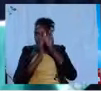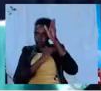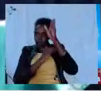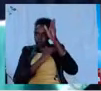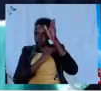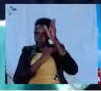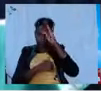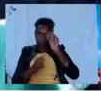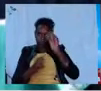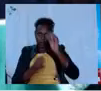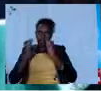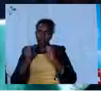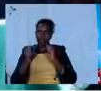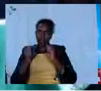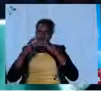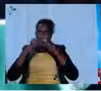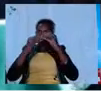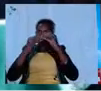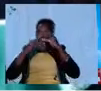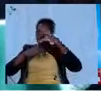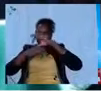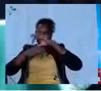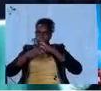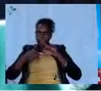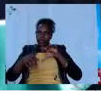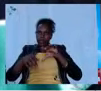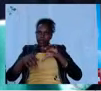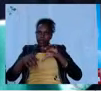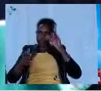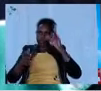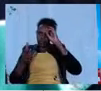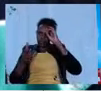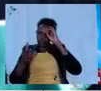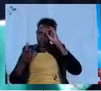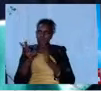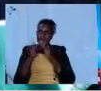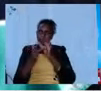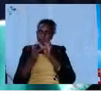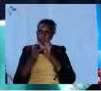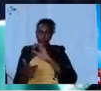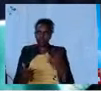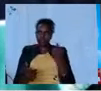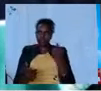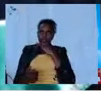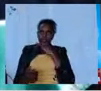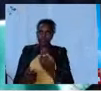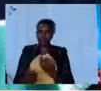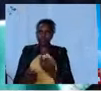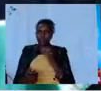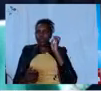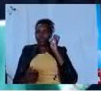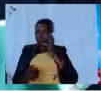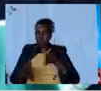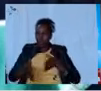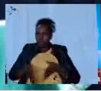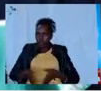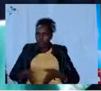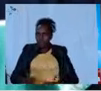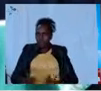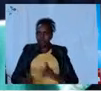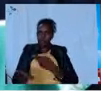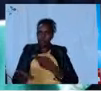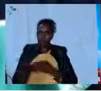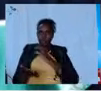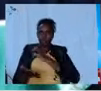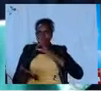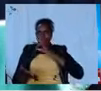in God, the Father Almighty, creator of heaven and earth. I believe in Jesus Christ, His only Son, our Lord. He was